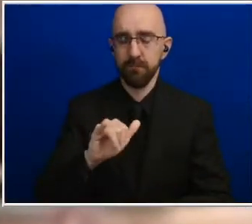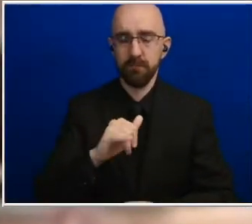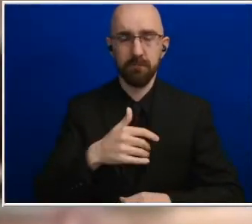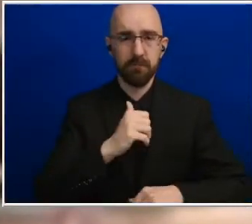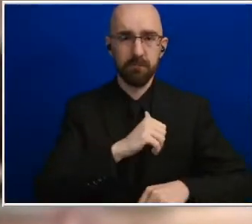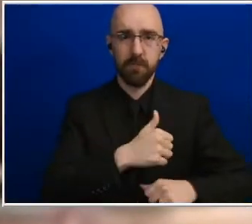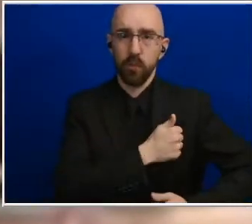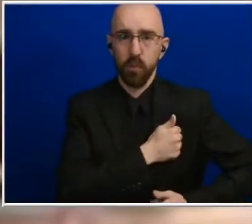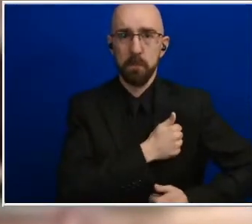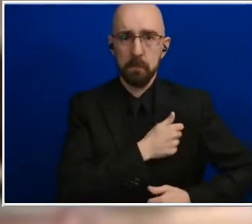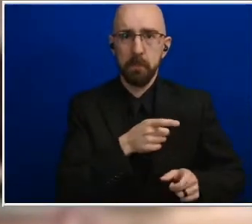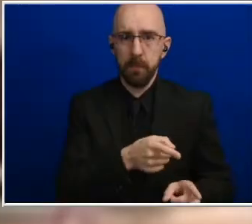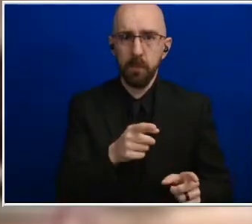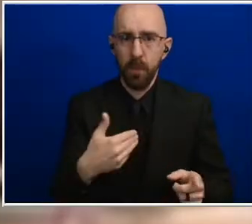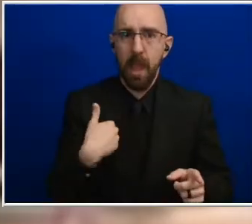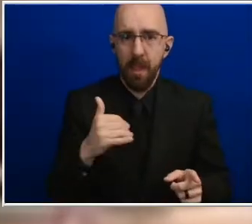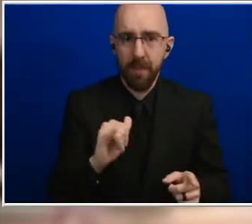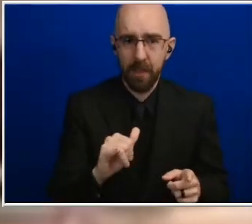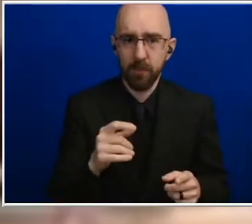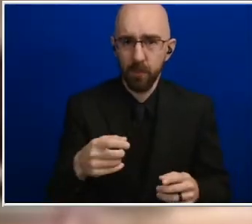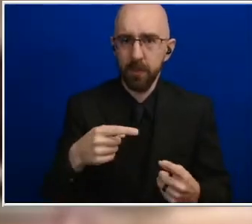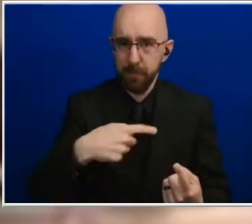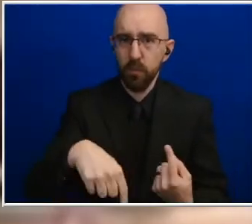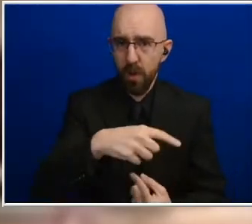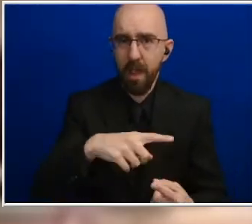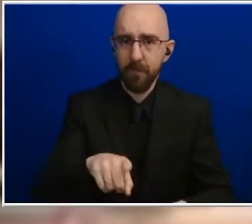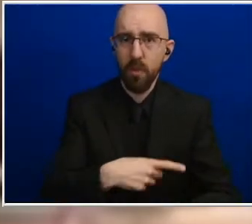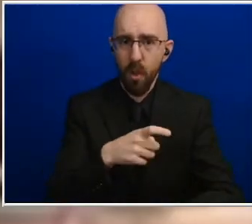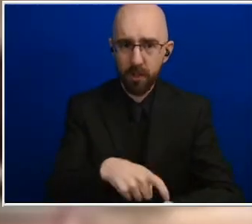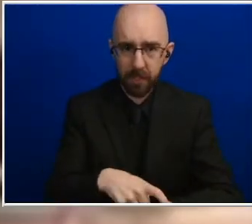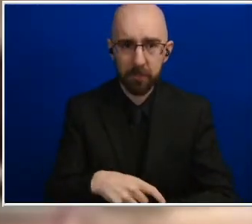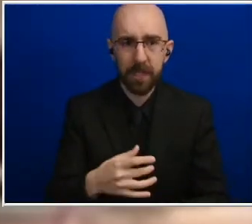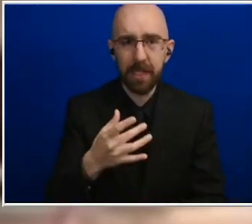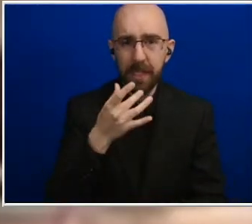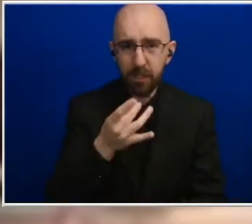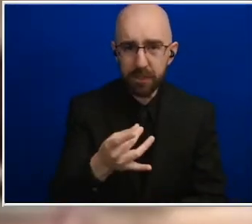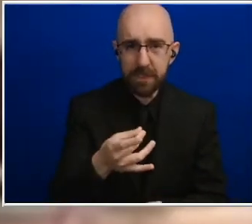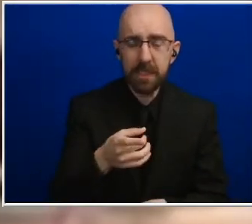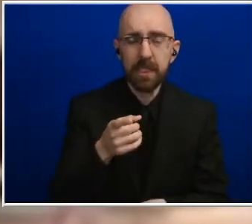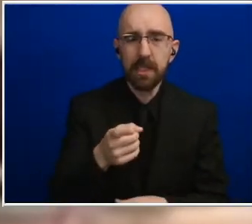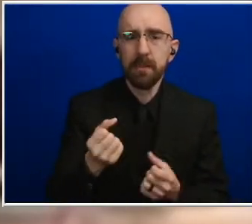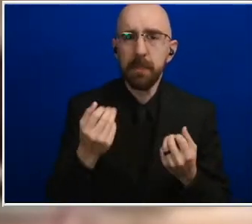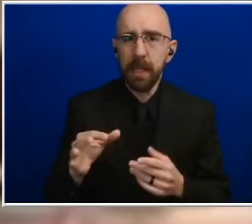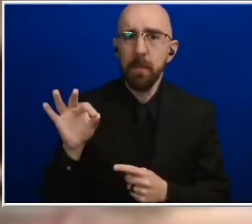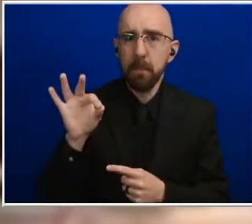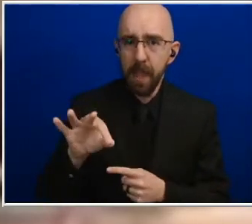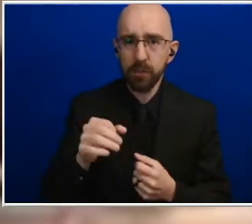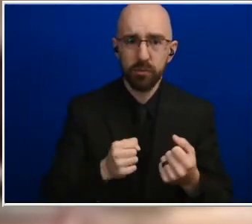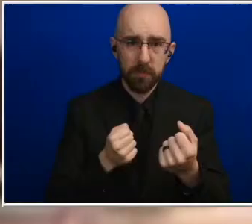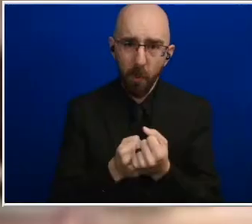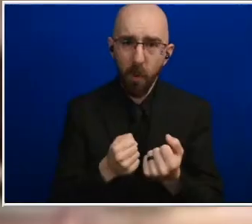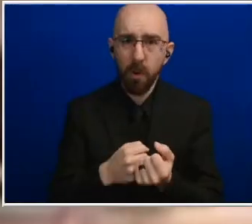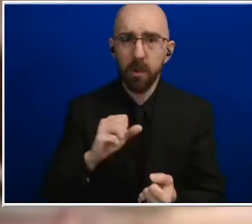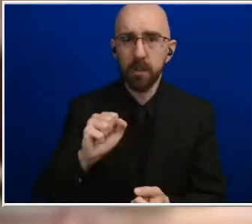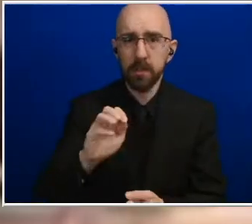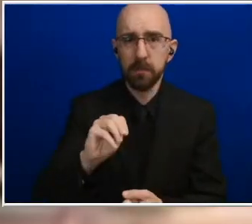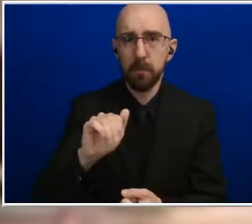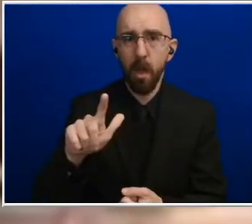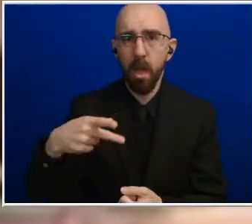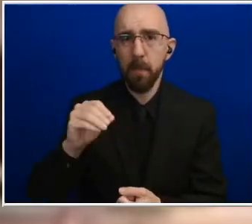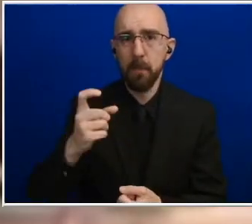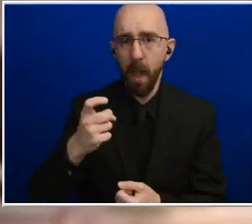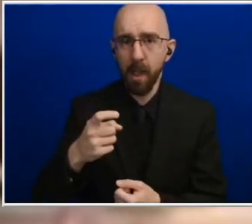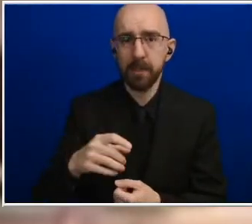So it's been around a long time. Interestingly, a lot of pastors supported smallpox vaccine.